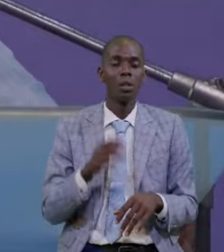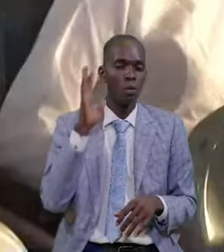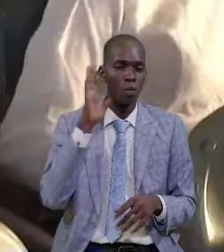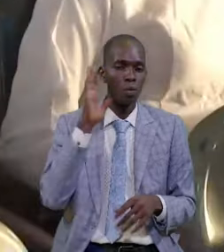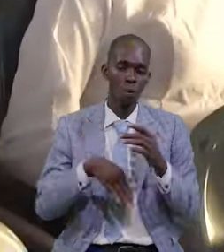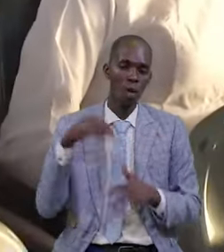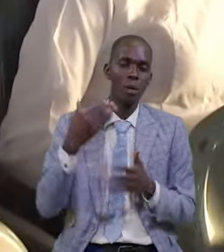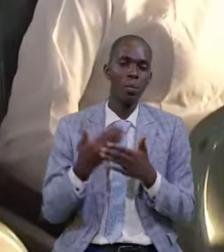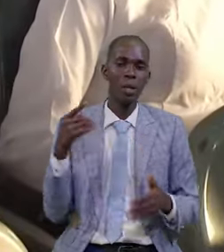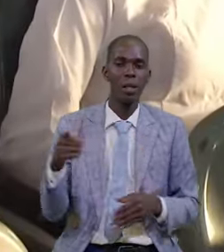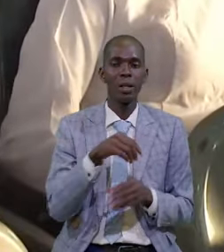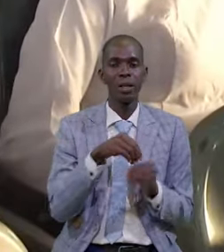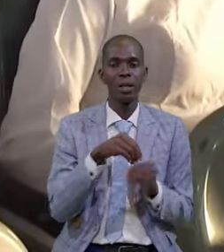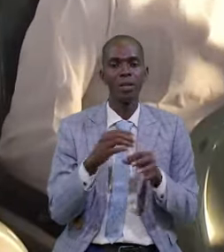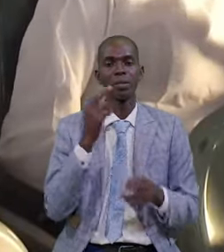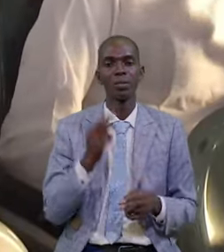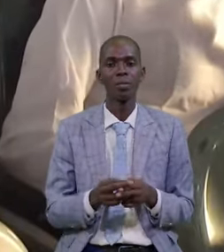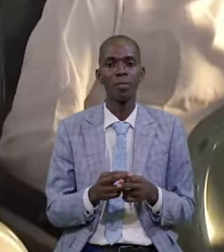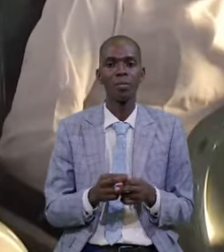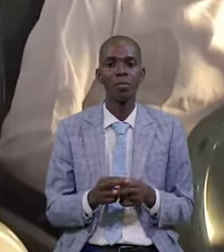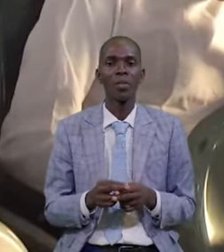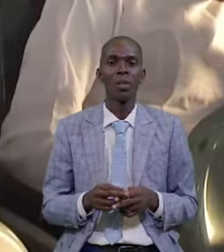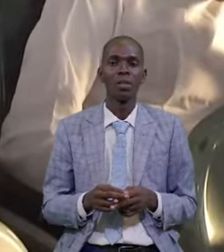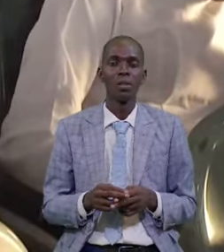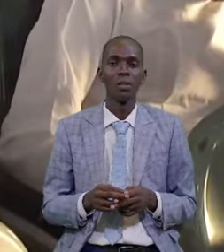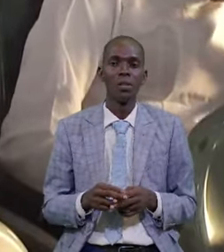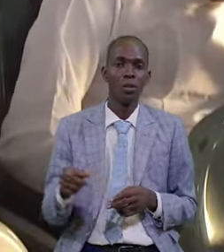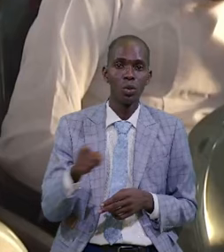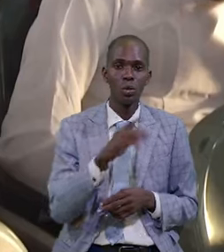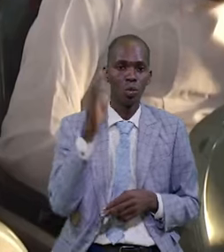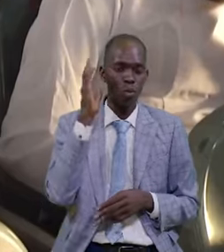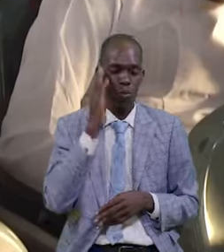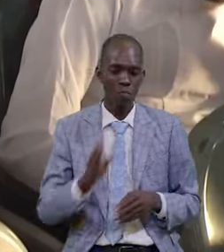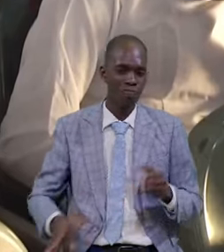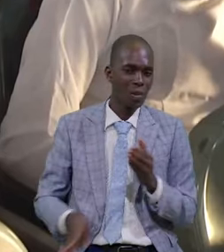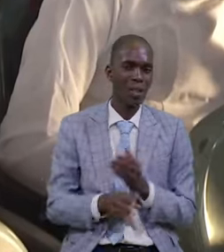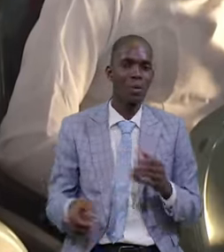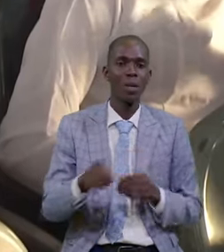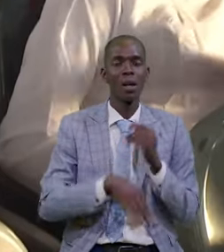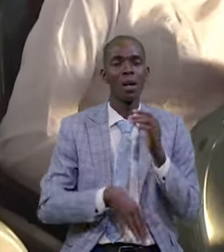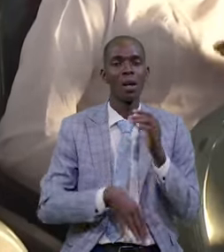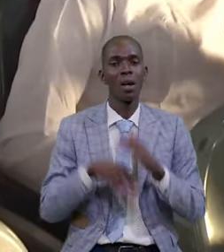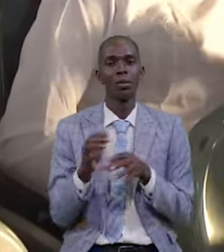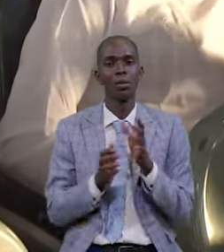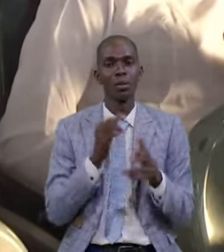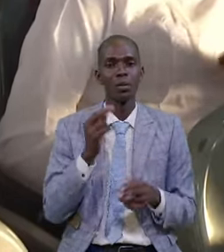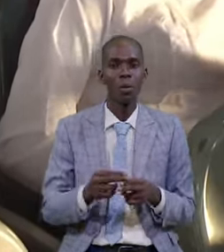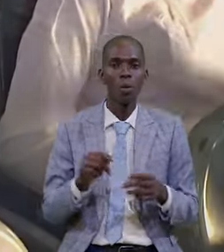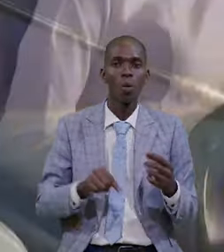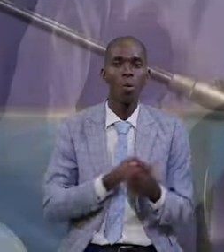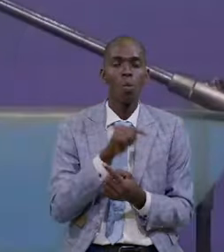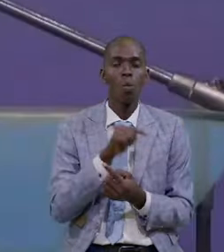you. You will drive them out when you have